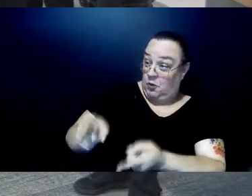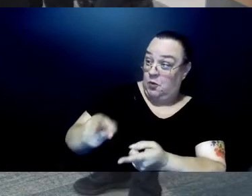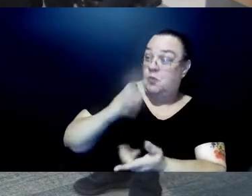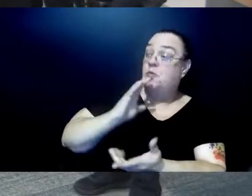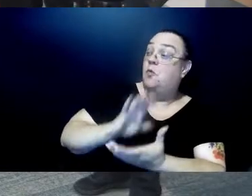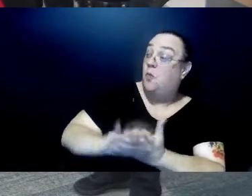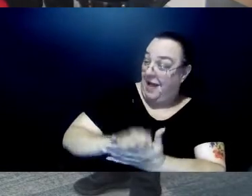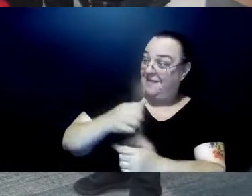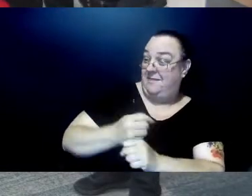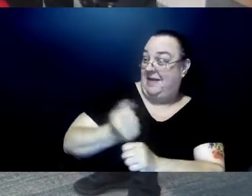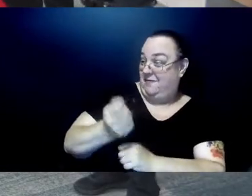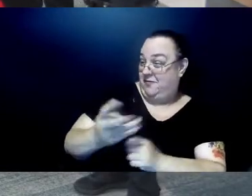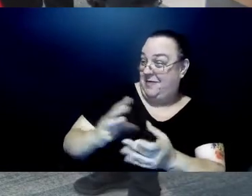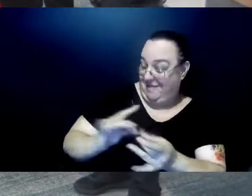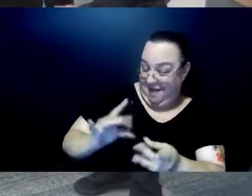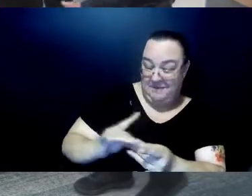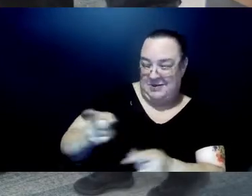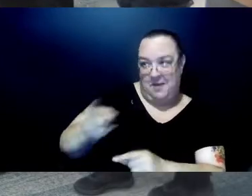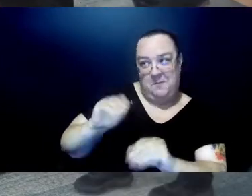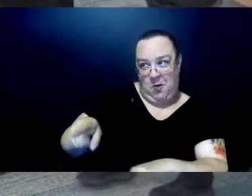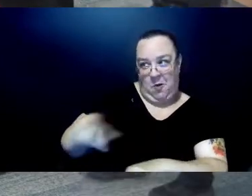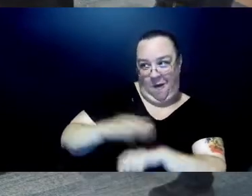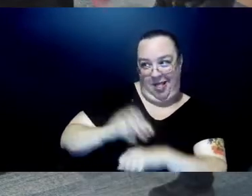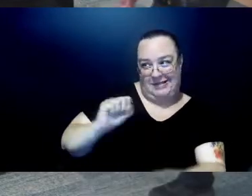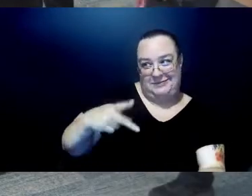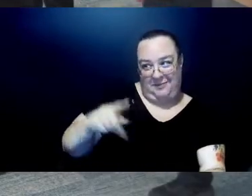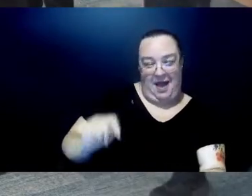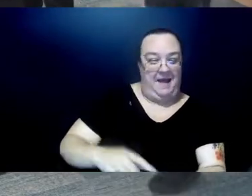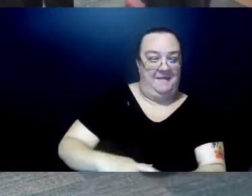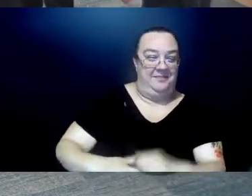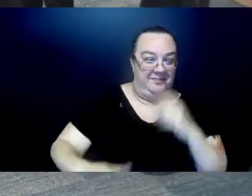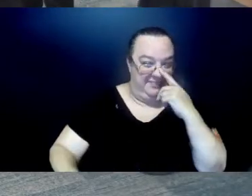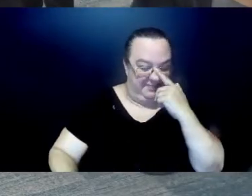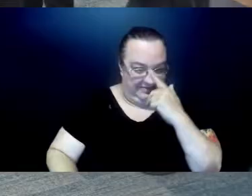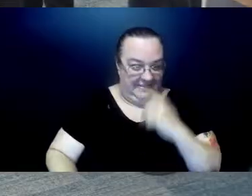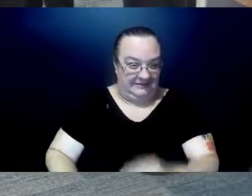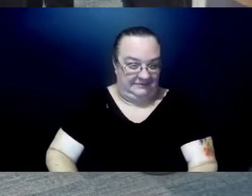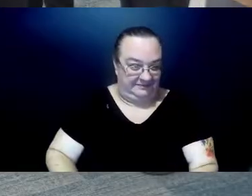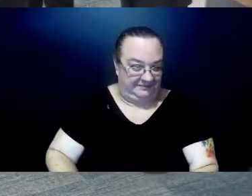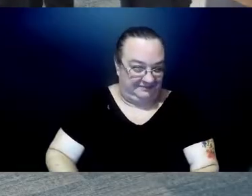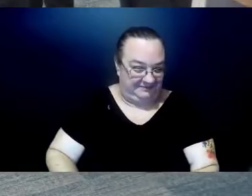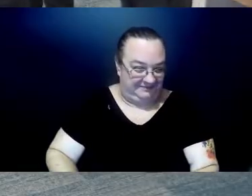comments. That's on the spot. I'm sure she's fine.